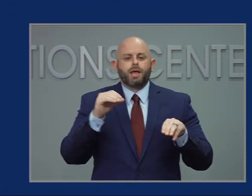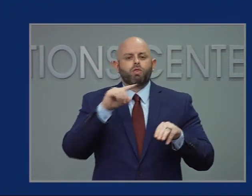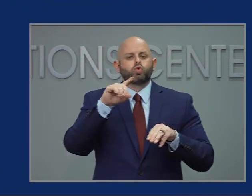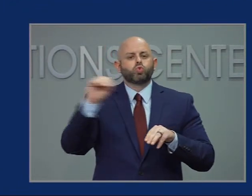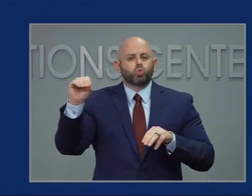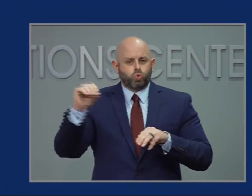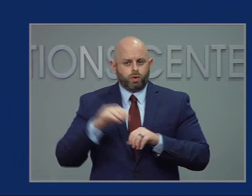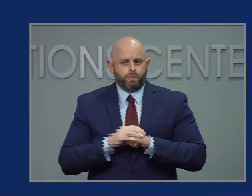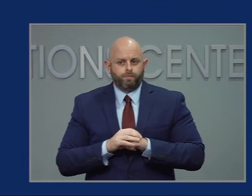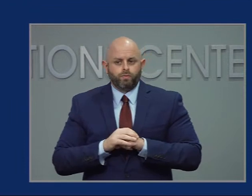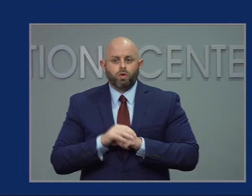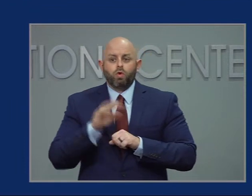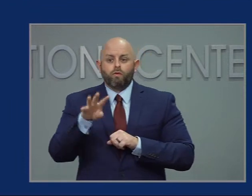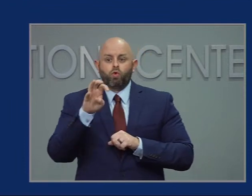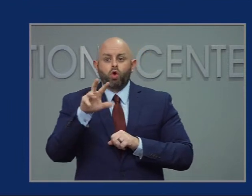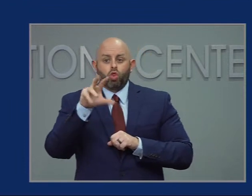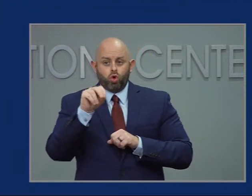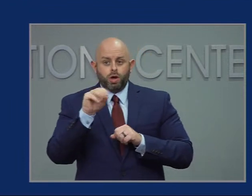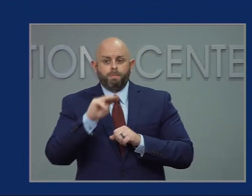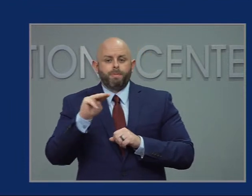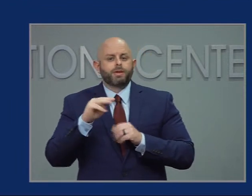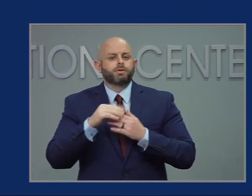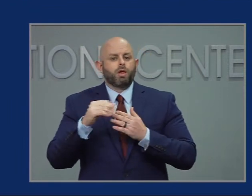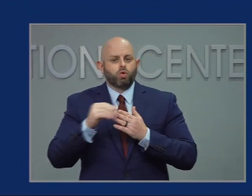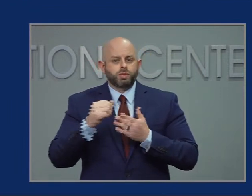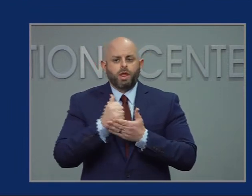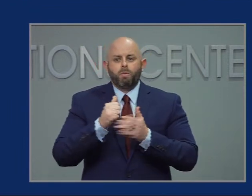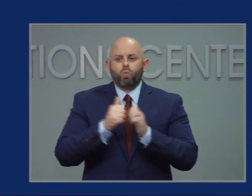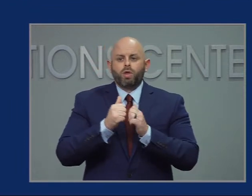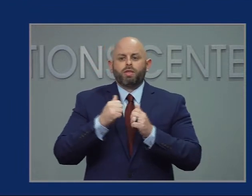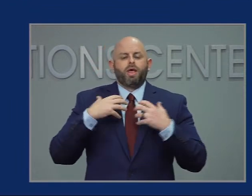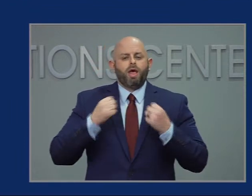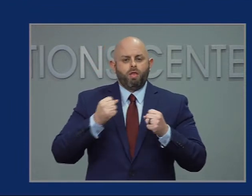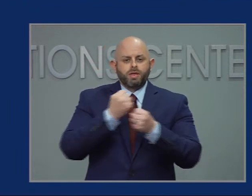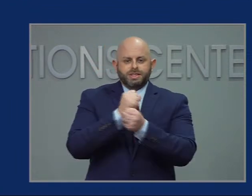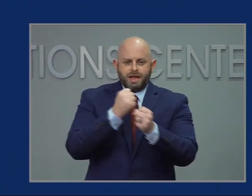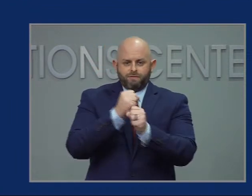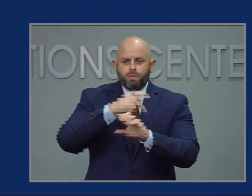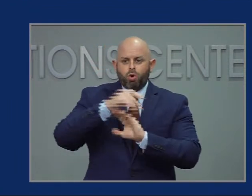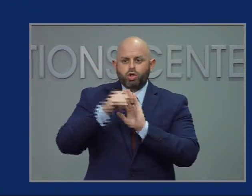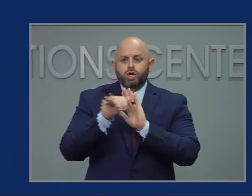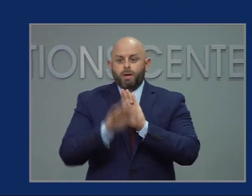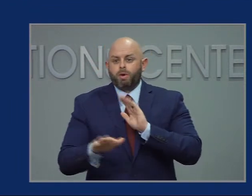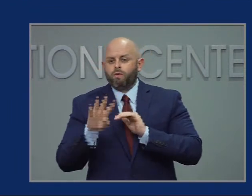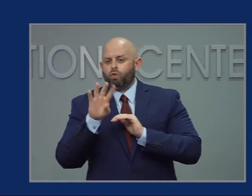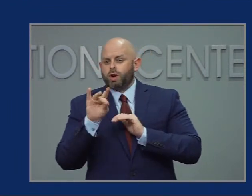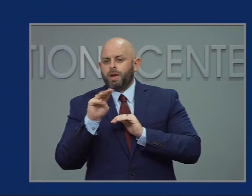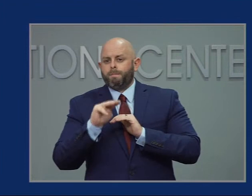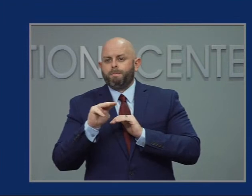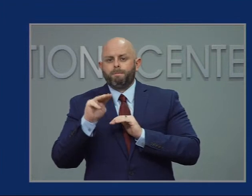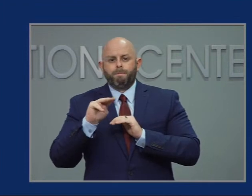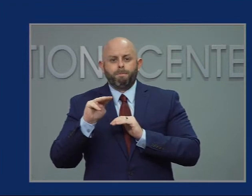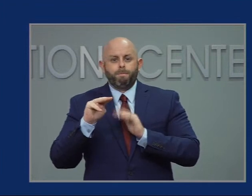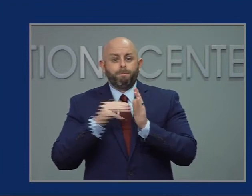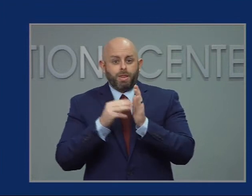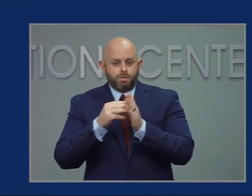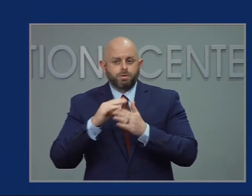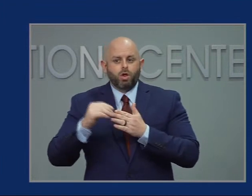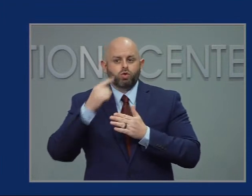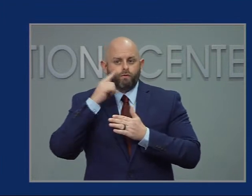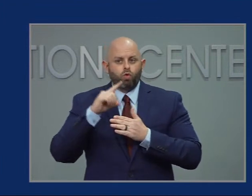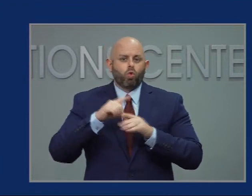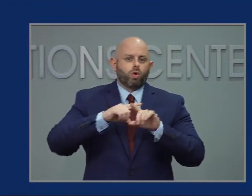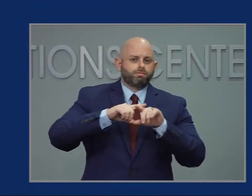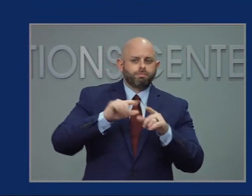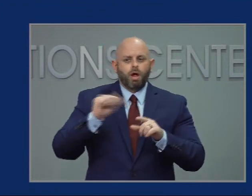about $430 million to health and safety projects, and then about $48 million for contingencies.